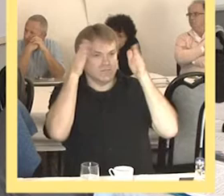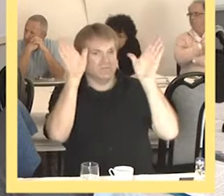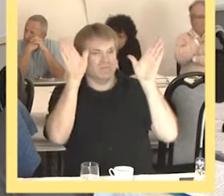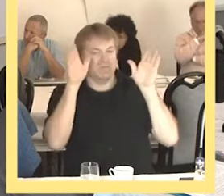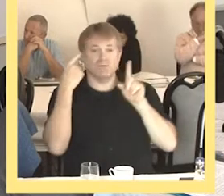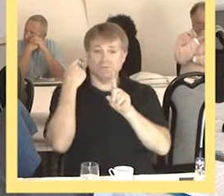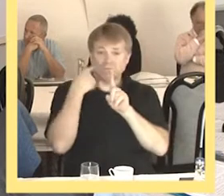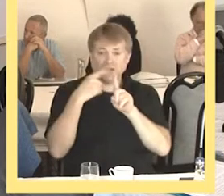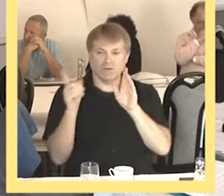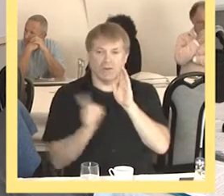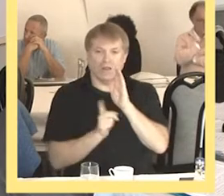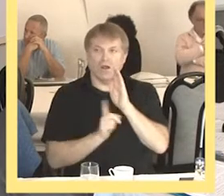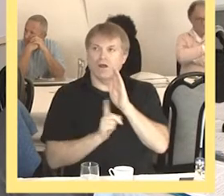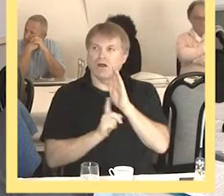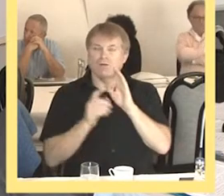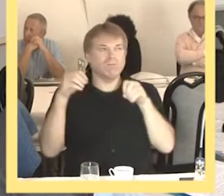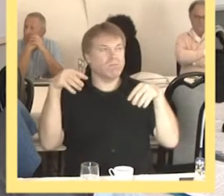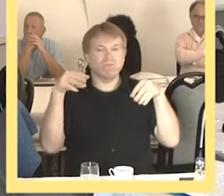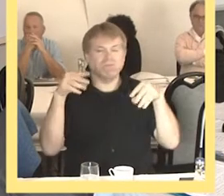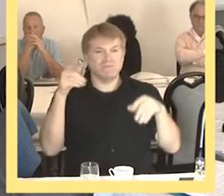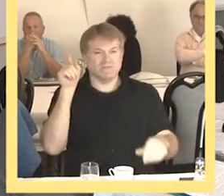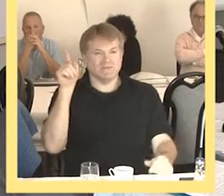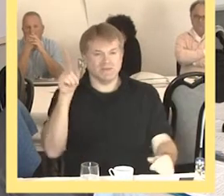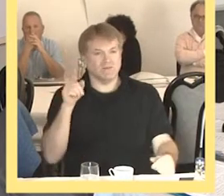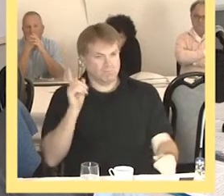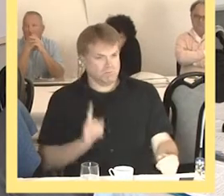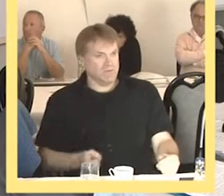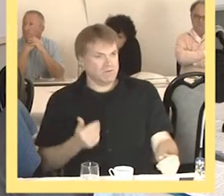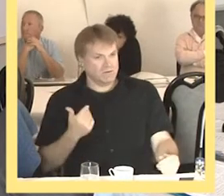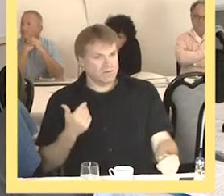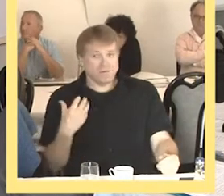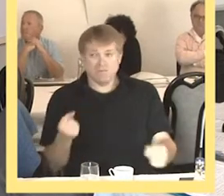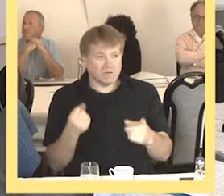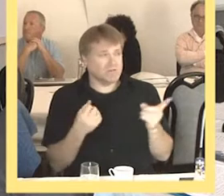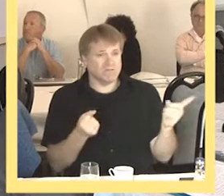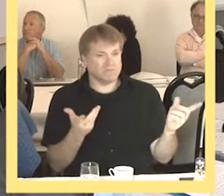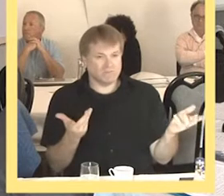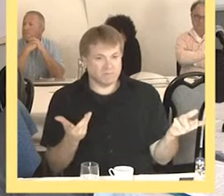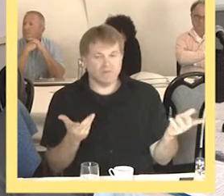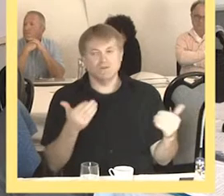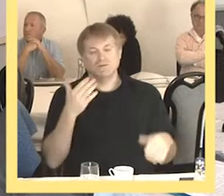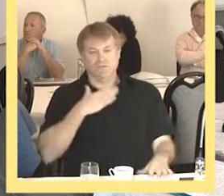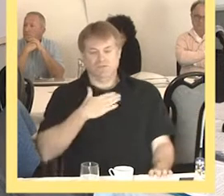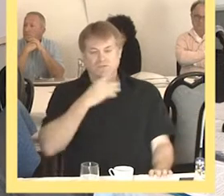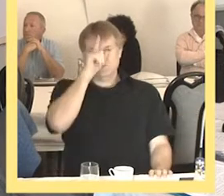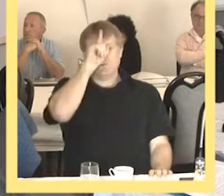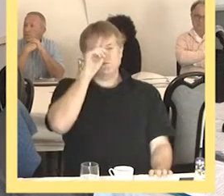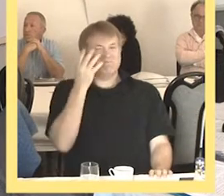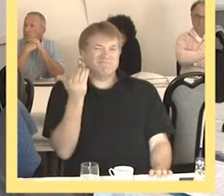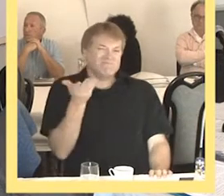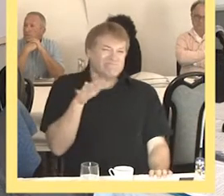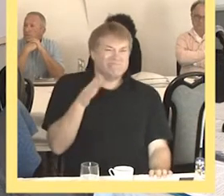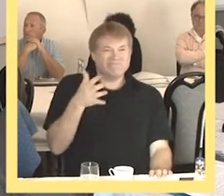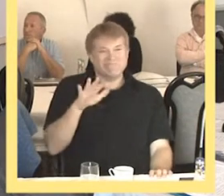alarm systems, which are missing. We don't have, for example, in Germany, in other countries it's better, we have learned during these 2